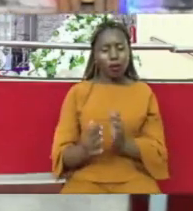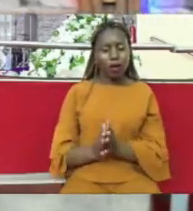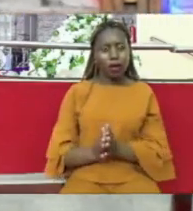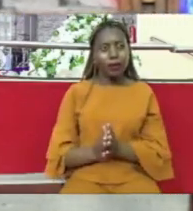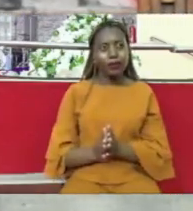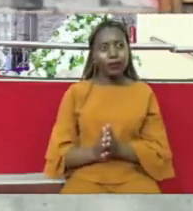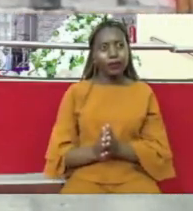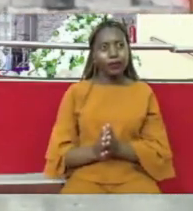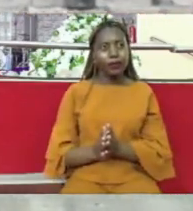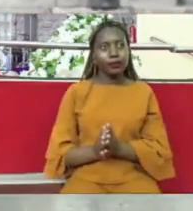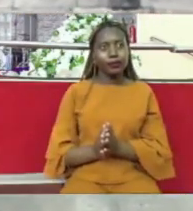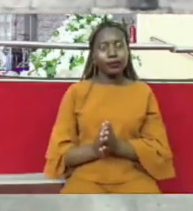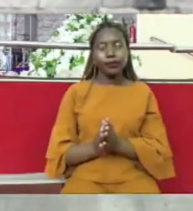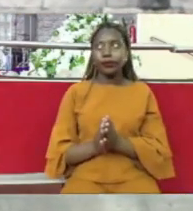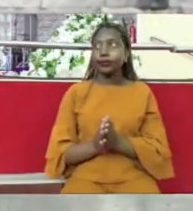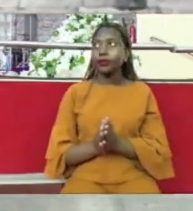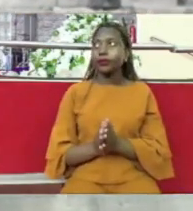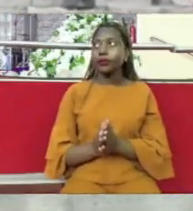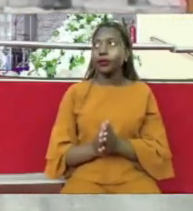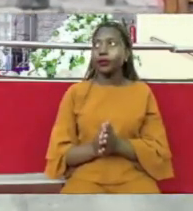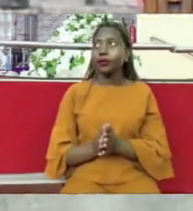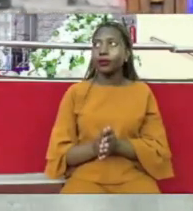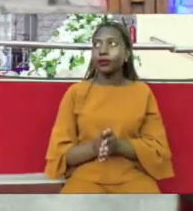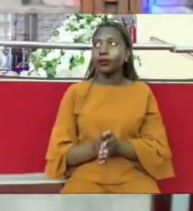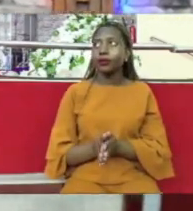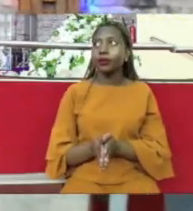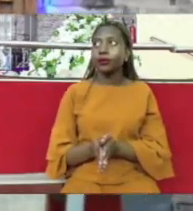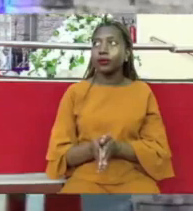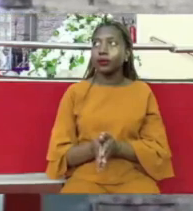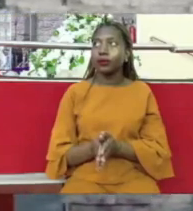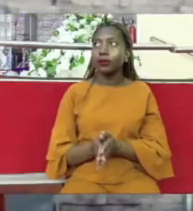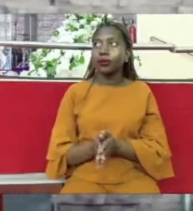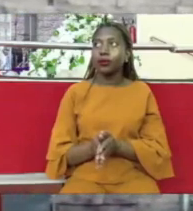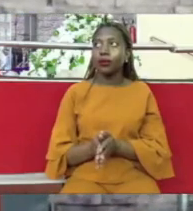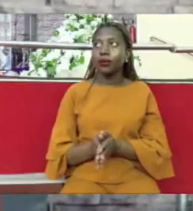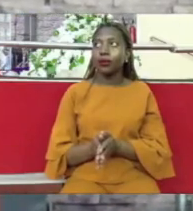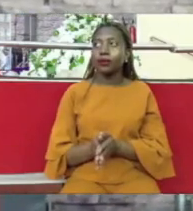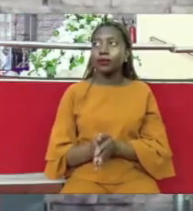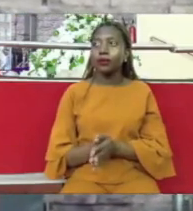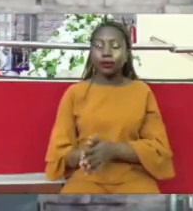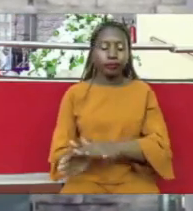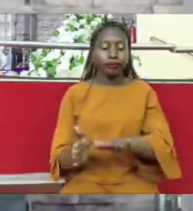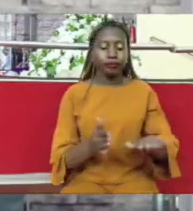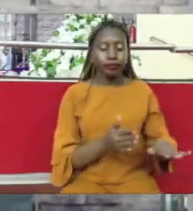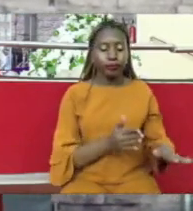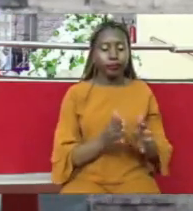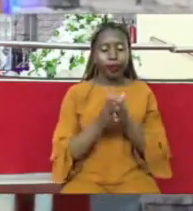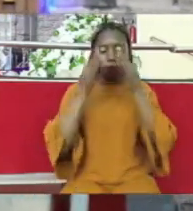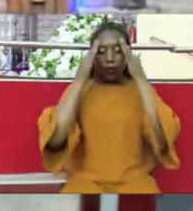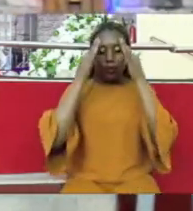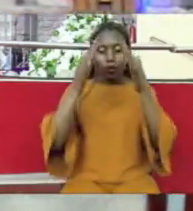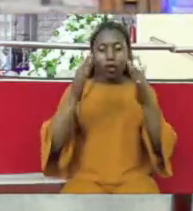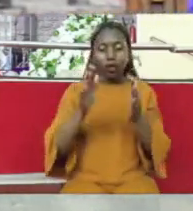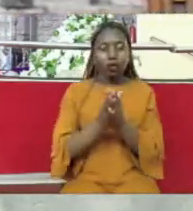Amen. Certain women. Women. Let's look at, that's not part of the sermon, but let's look at the book of Luke chapter 8 verse 1 to